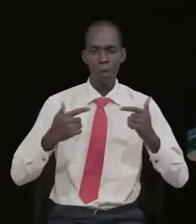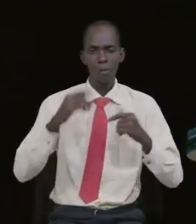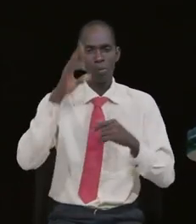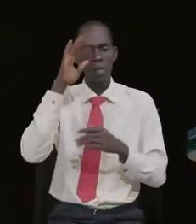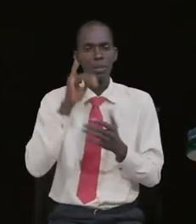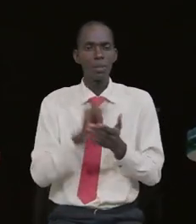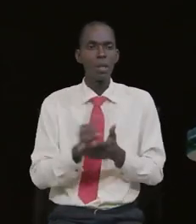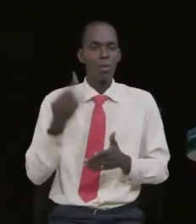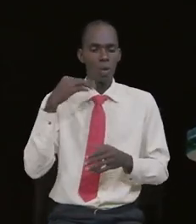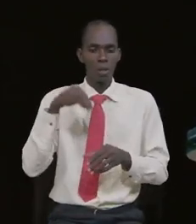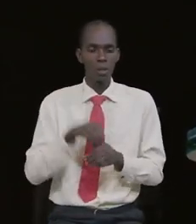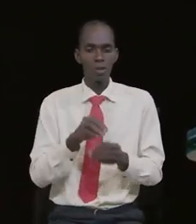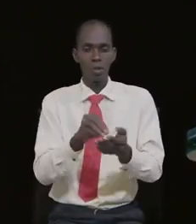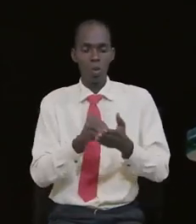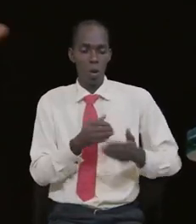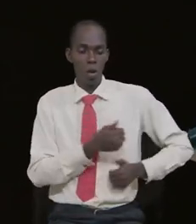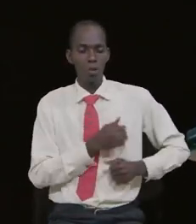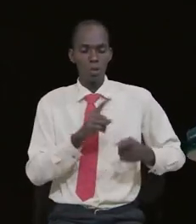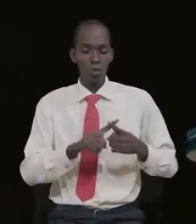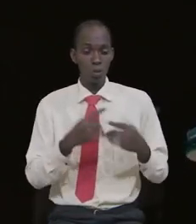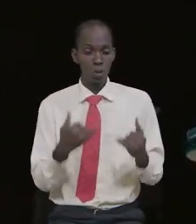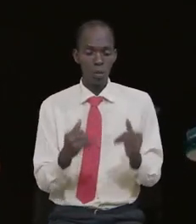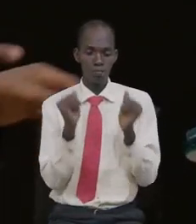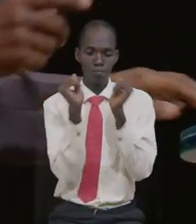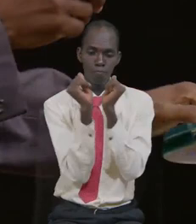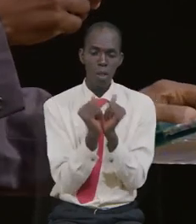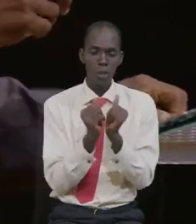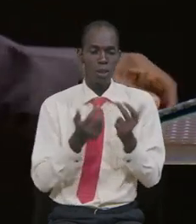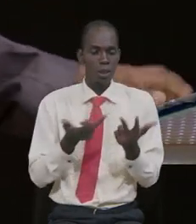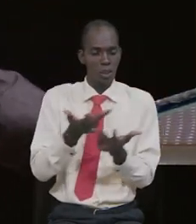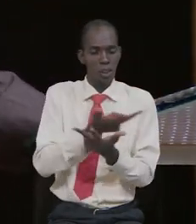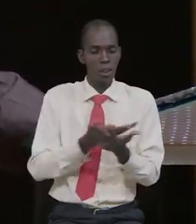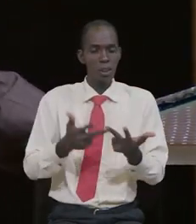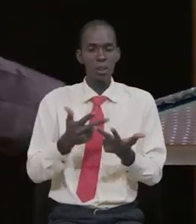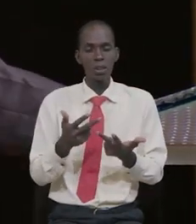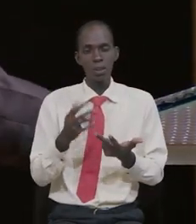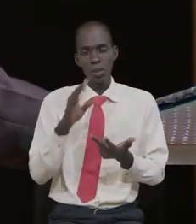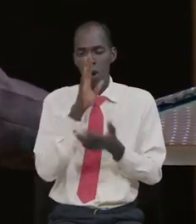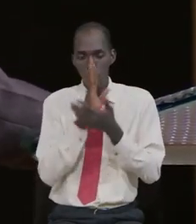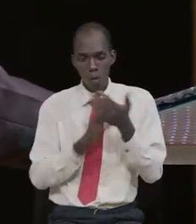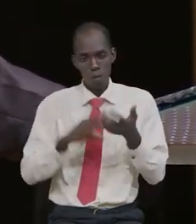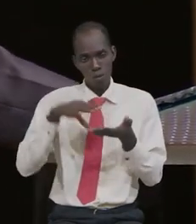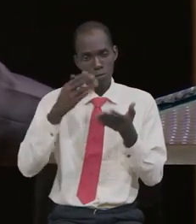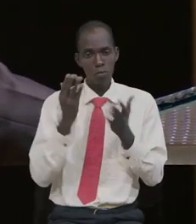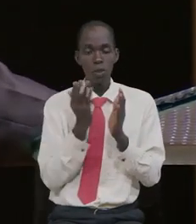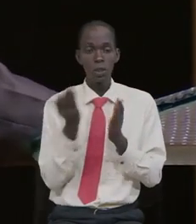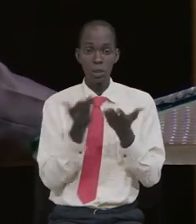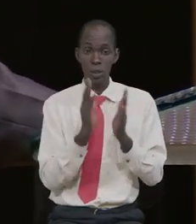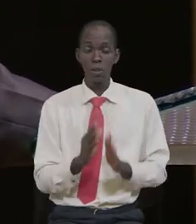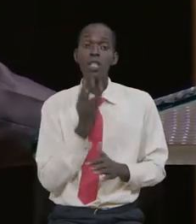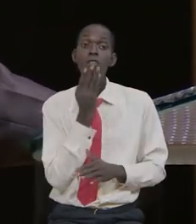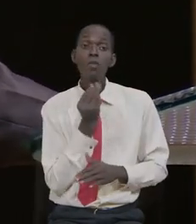his army to bind Shadrach, Meshach, and Abednego, and to cast them into